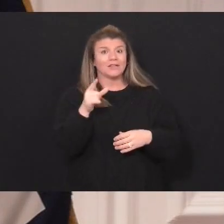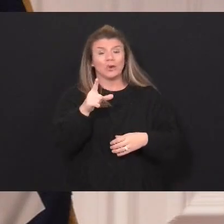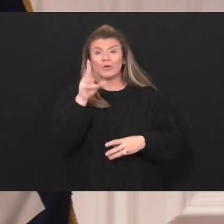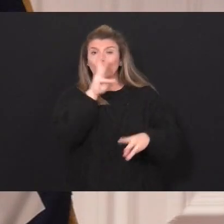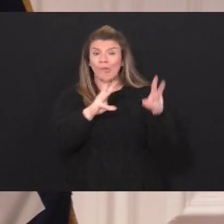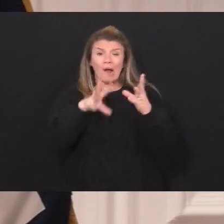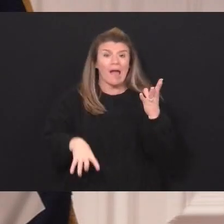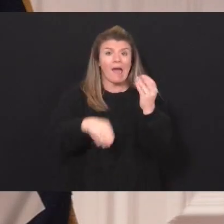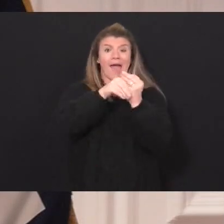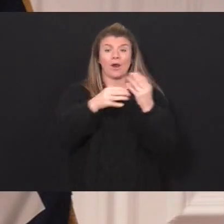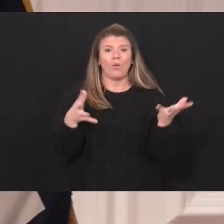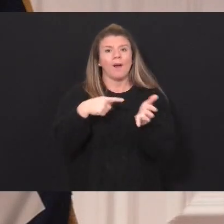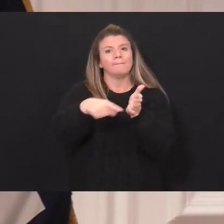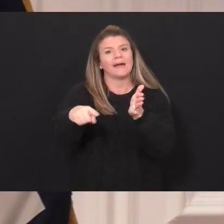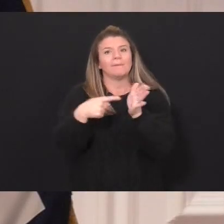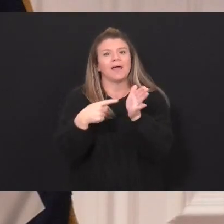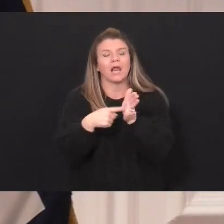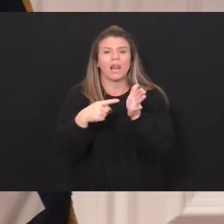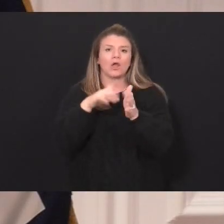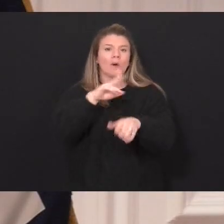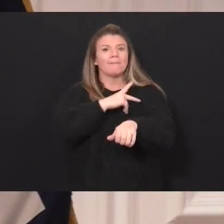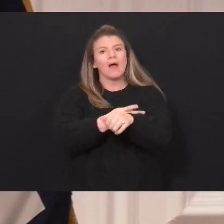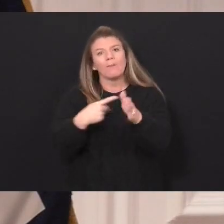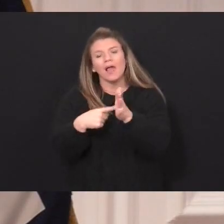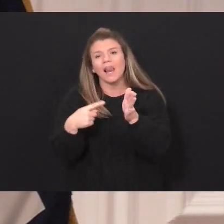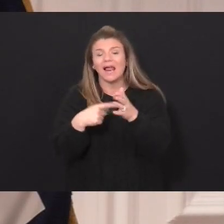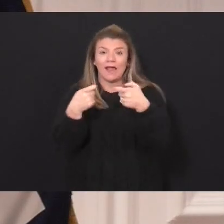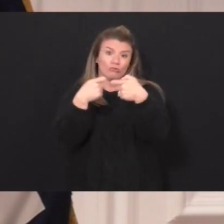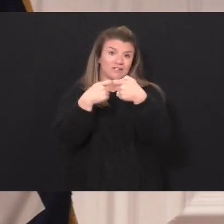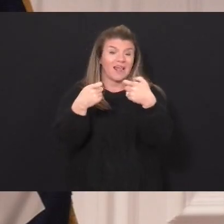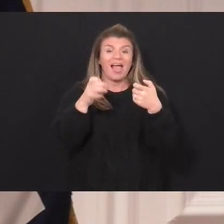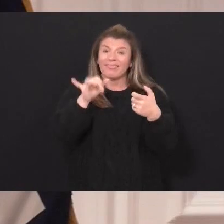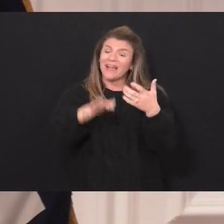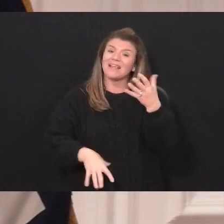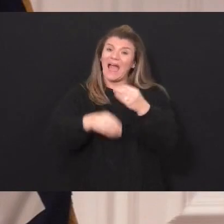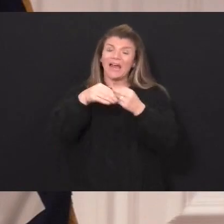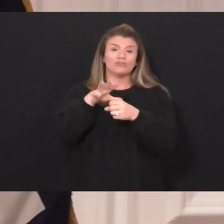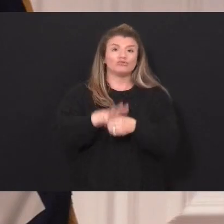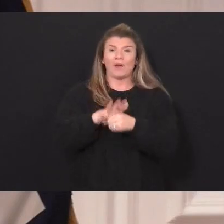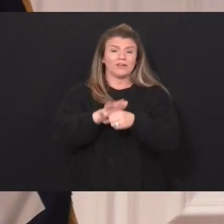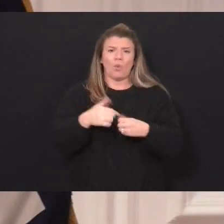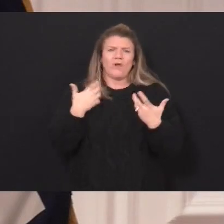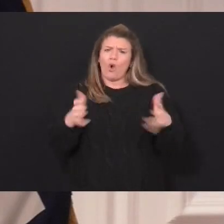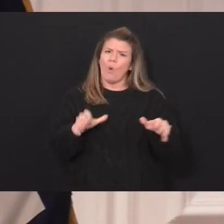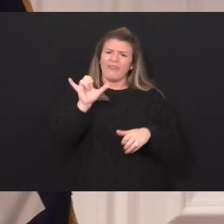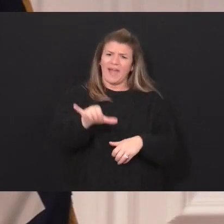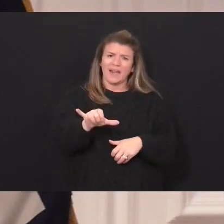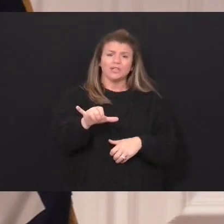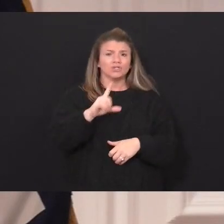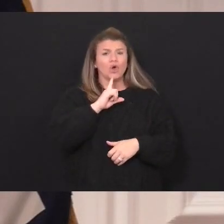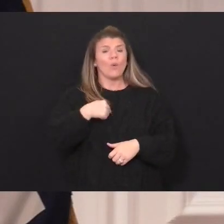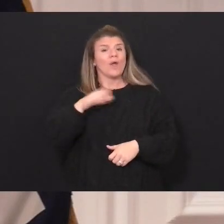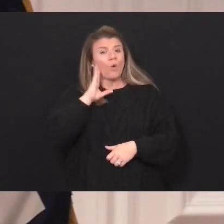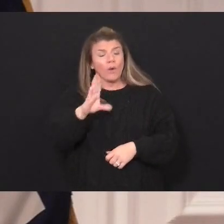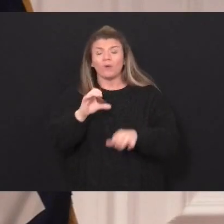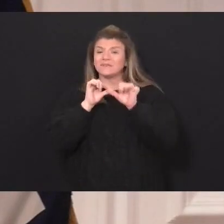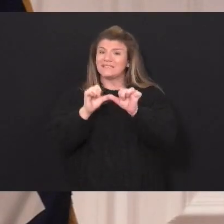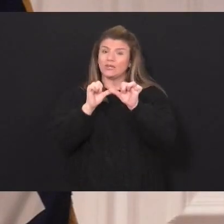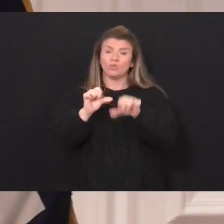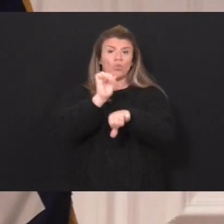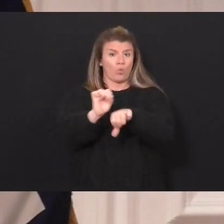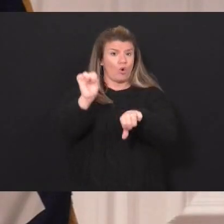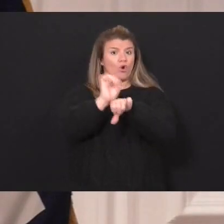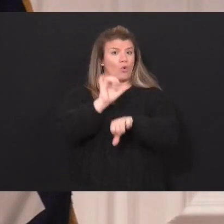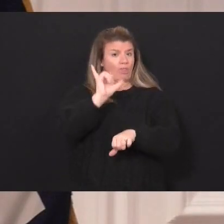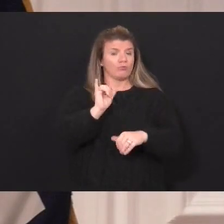about paying your power bill or whatever it may be, that's an added level of stress that we don't need. And so we'll get the claims